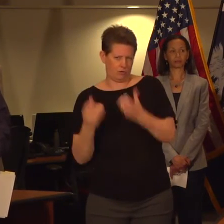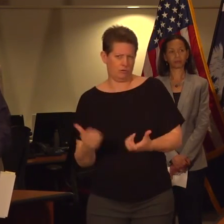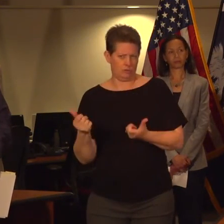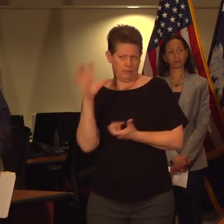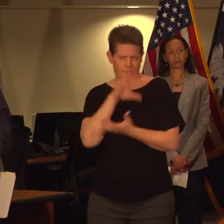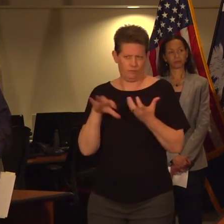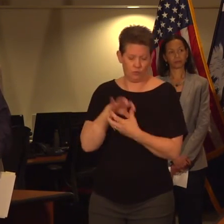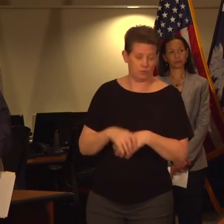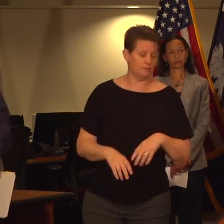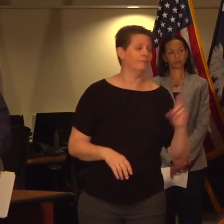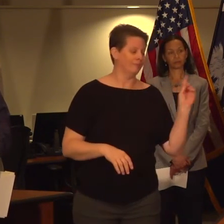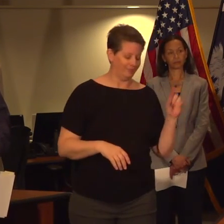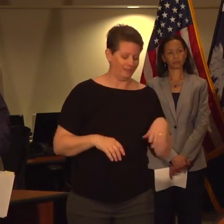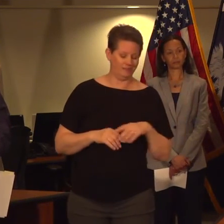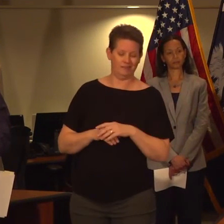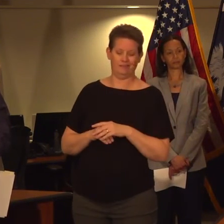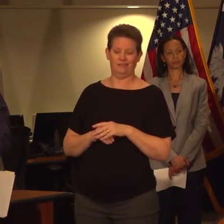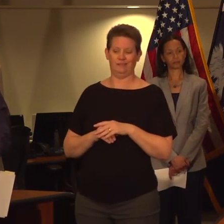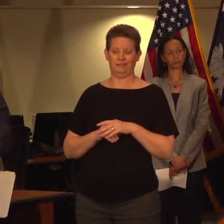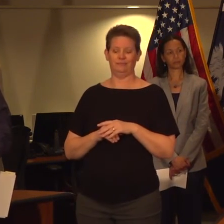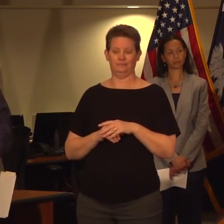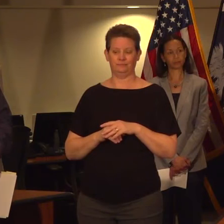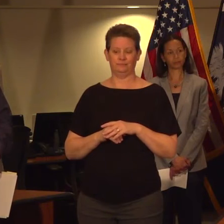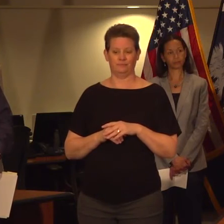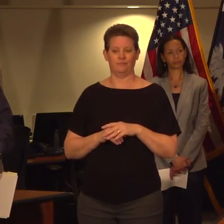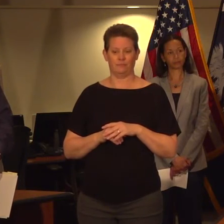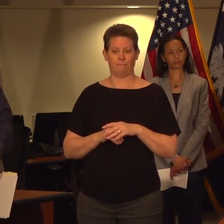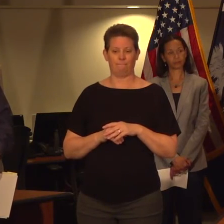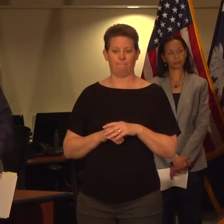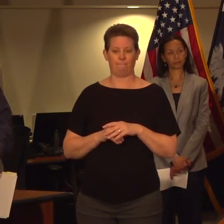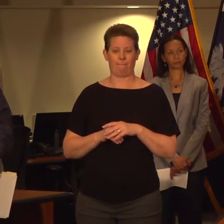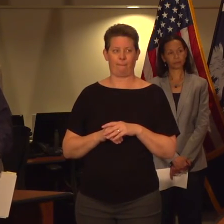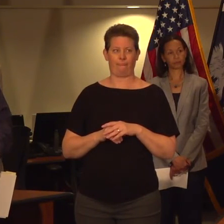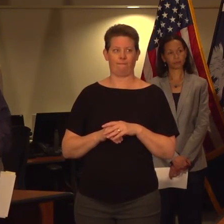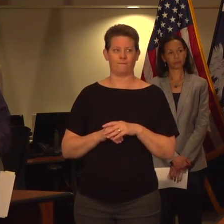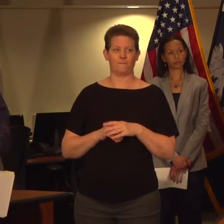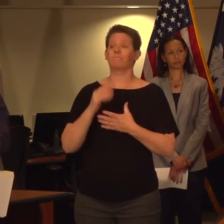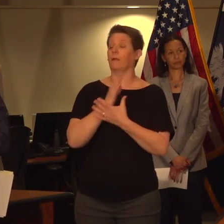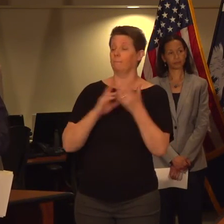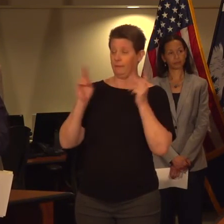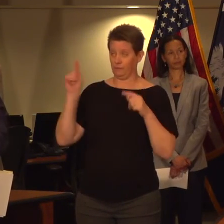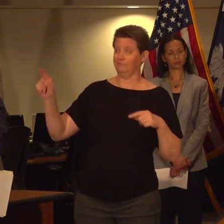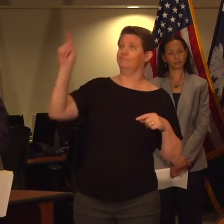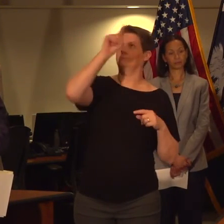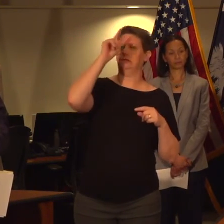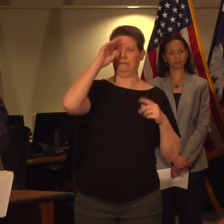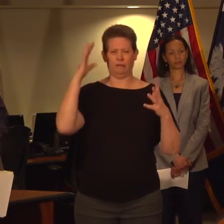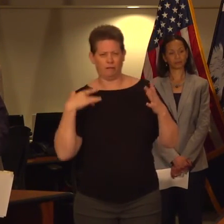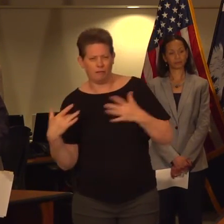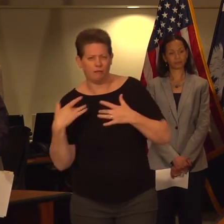We had comments from people all over concerning those orders. Some thought